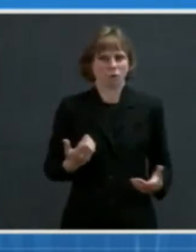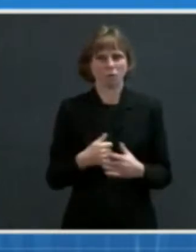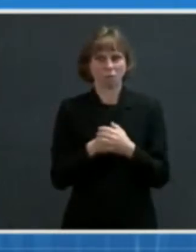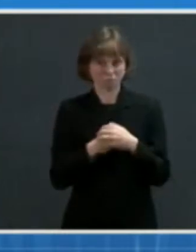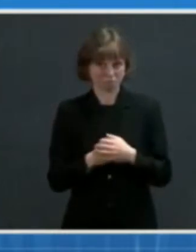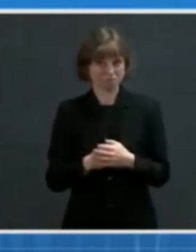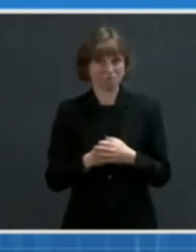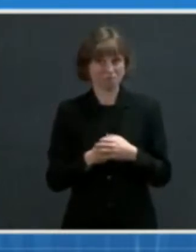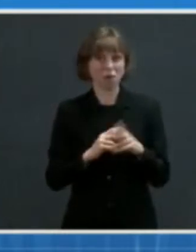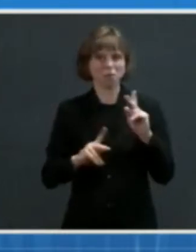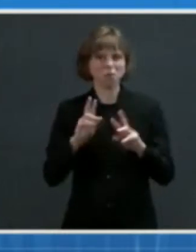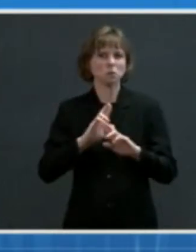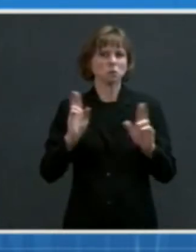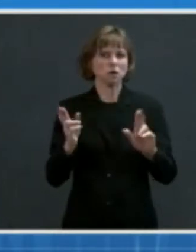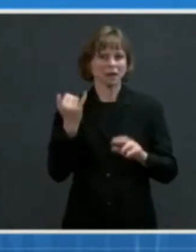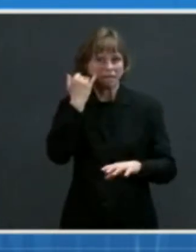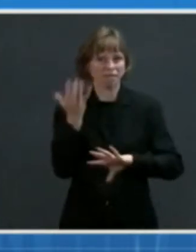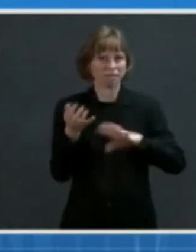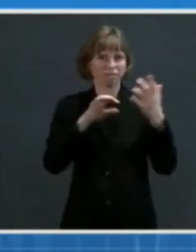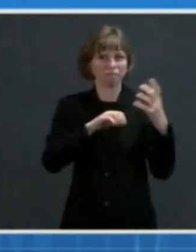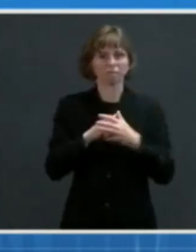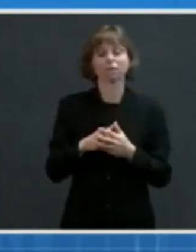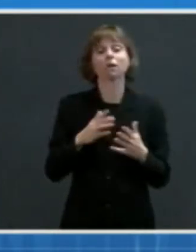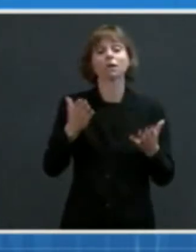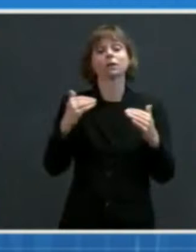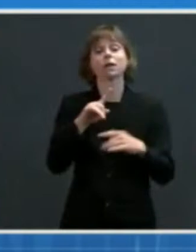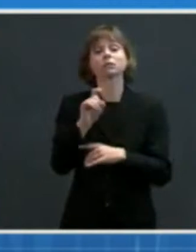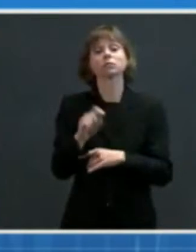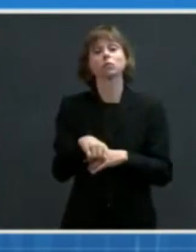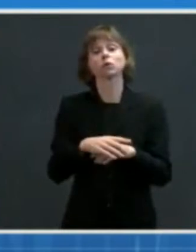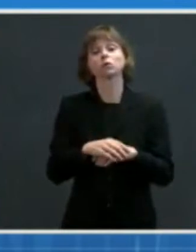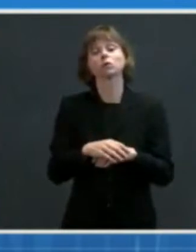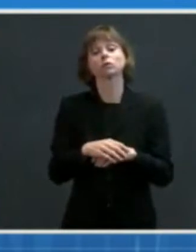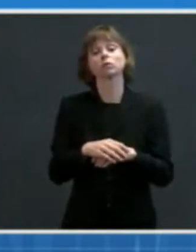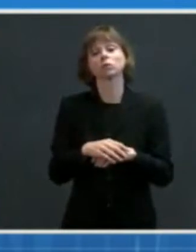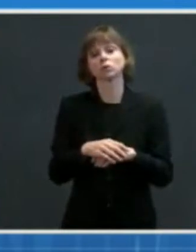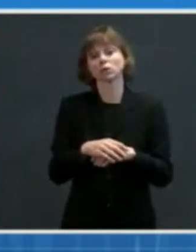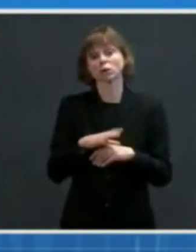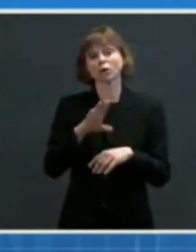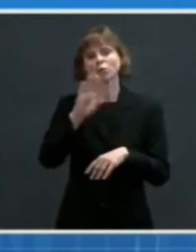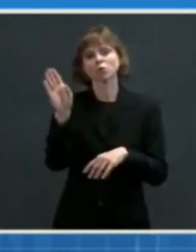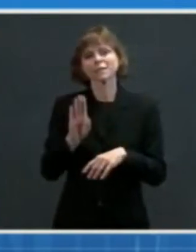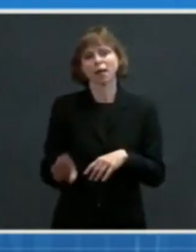Next question. Last question, we'll go to Raquel with TV Globo Brazil.